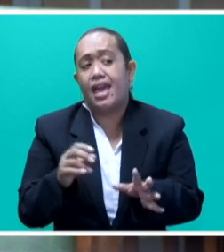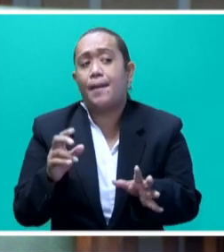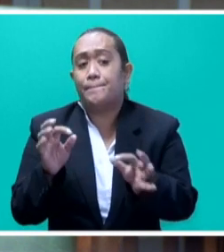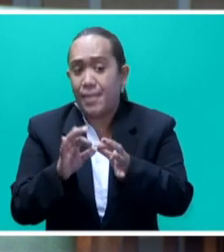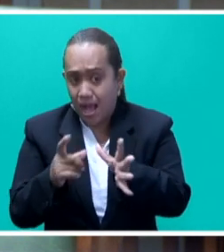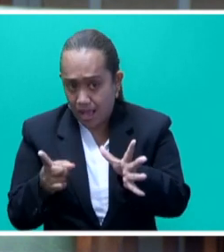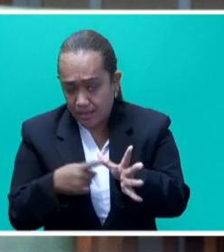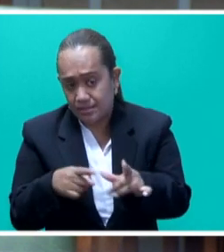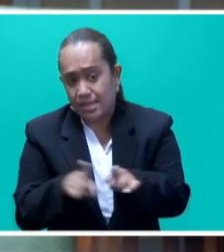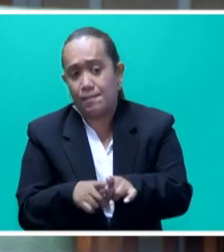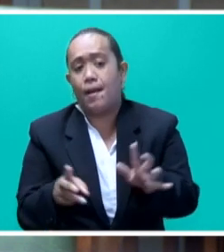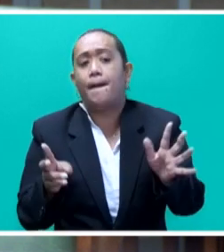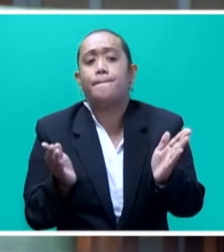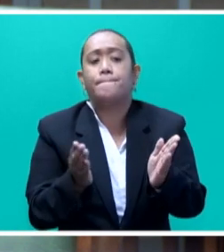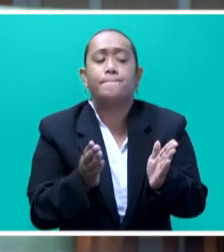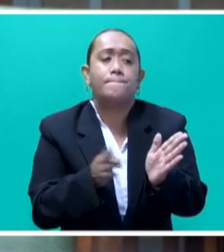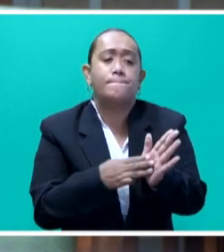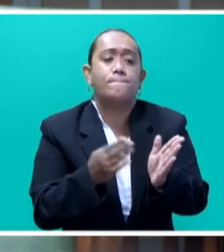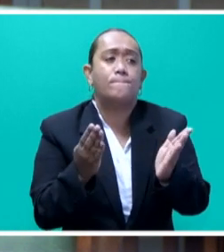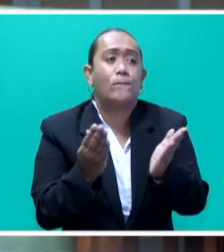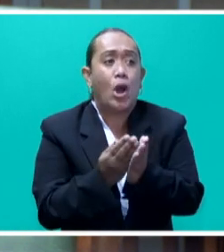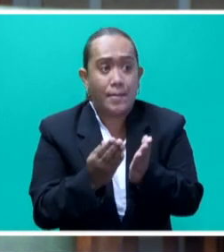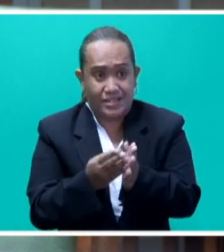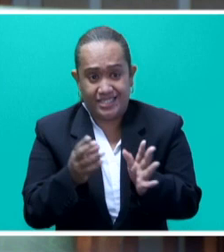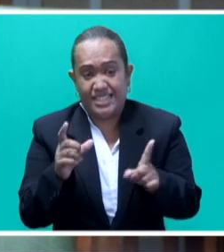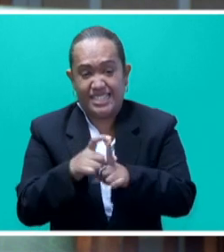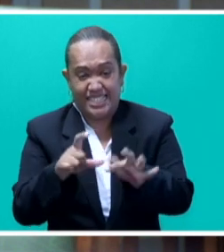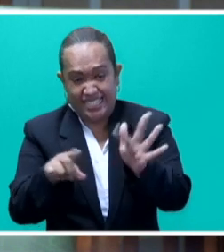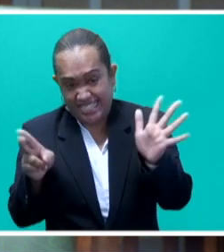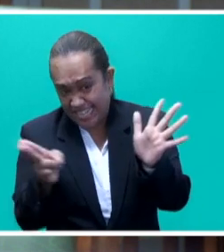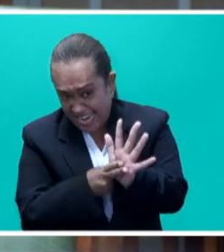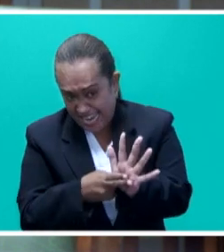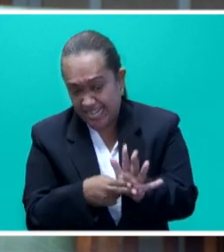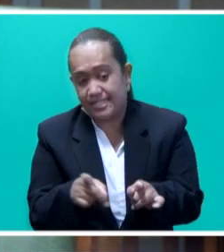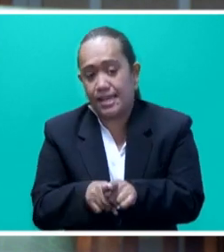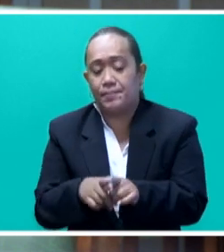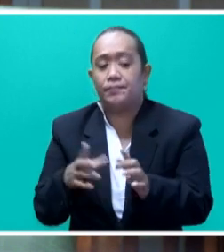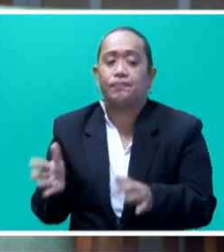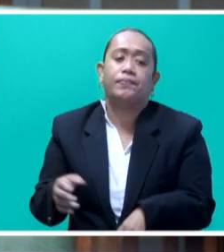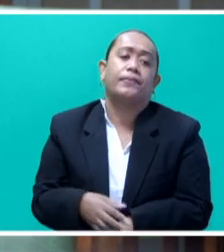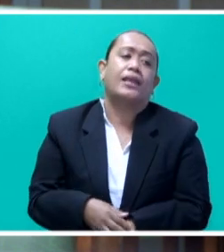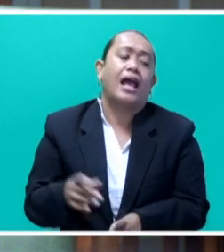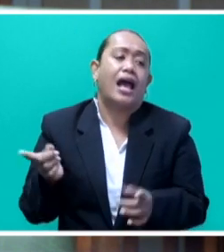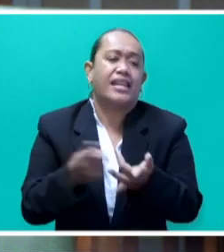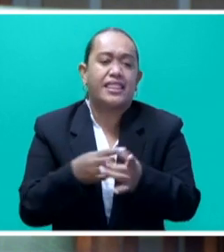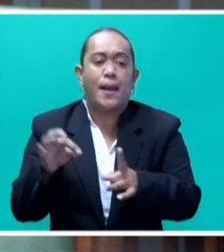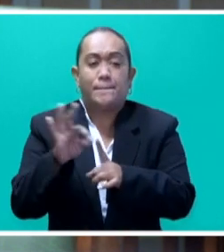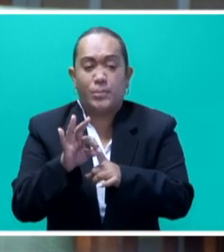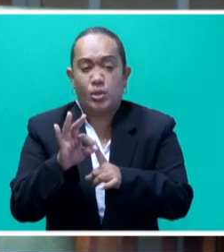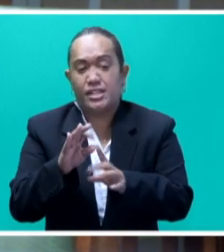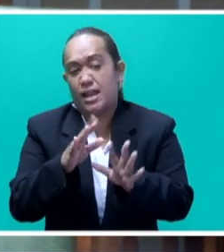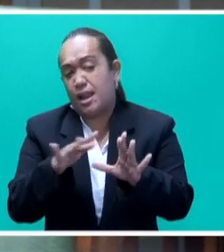Ba, Dr. Muhammad Sayyid Riazuddin. Next one is Puritan Medical Center, corner of